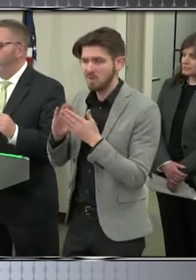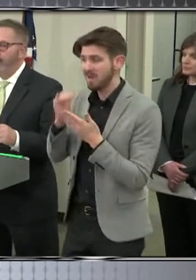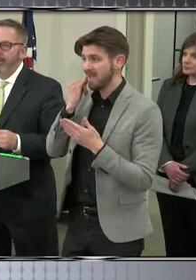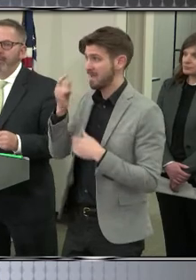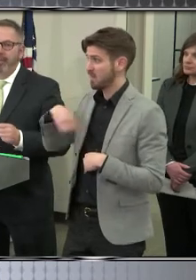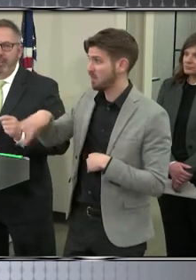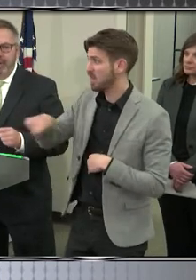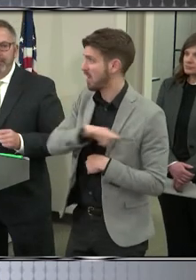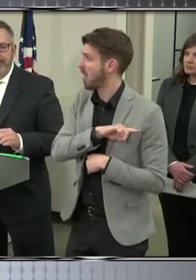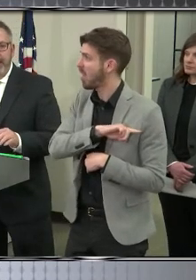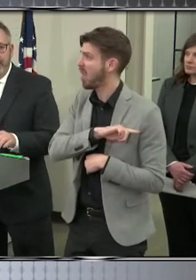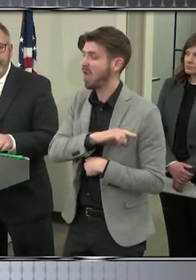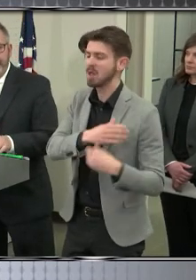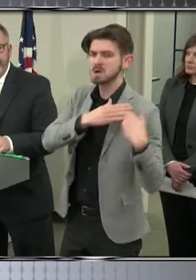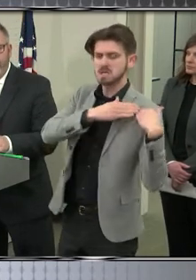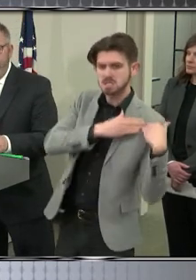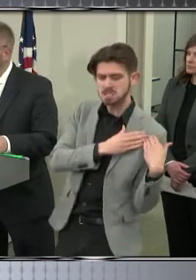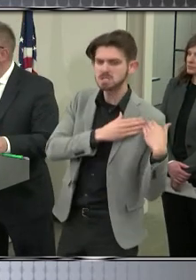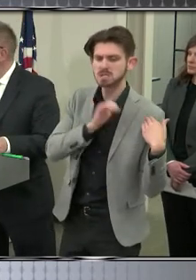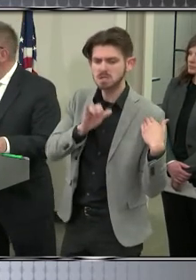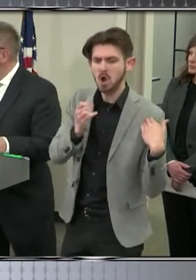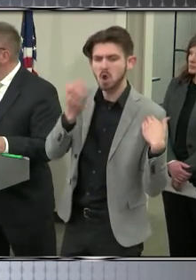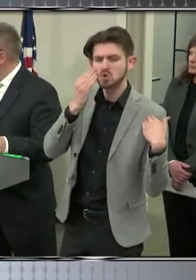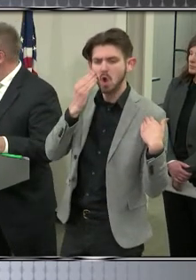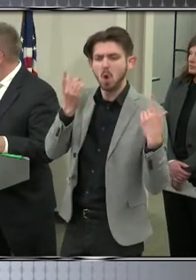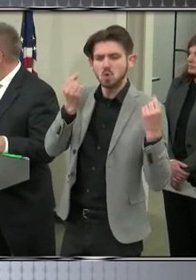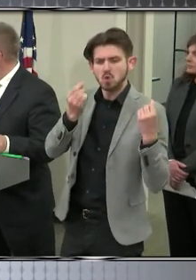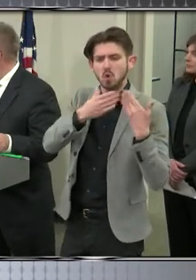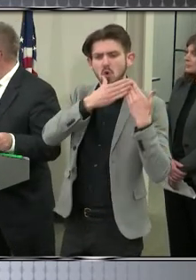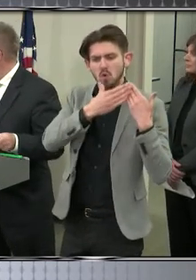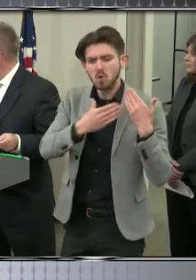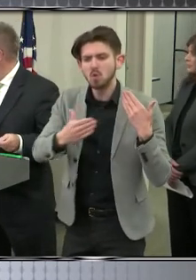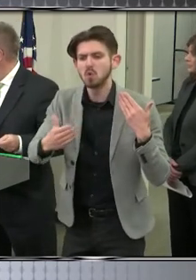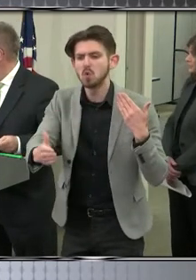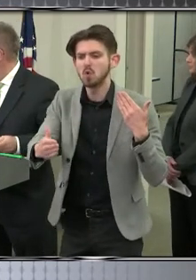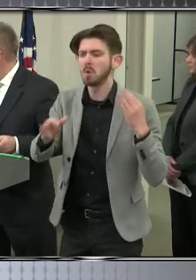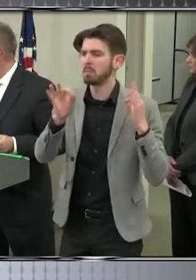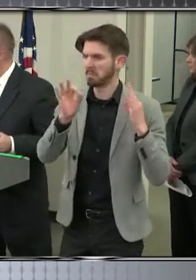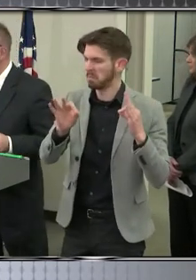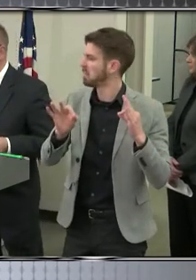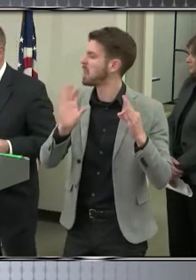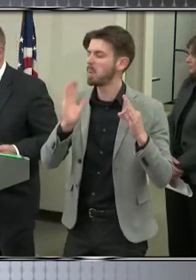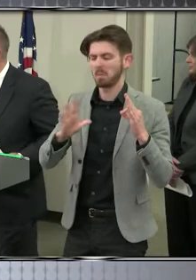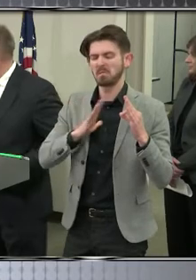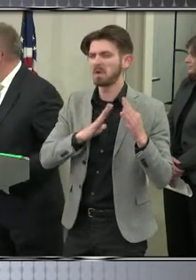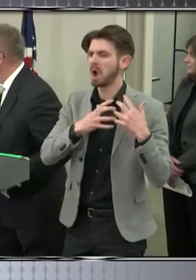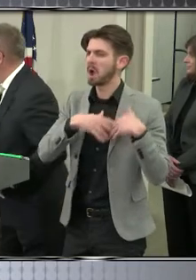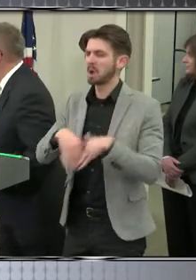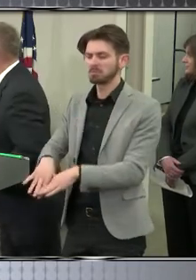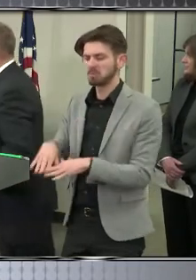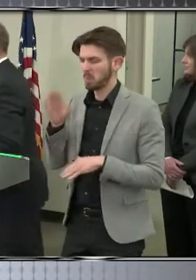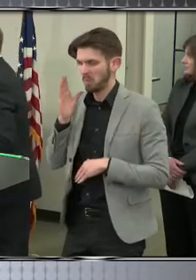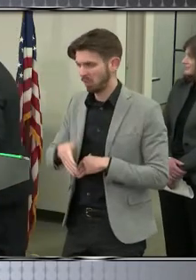part, we're going to be just fine moving forward. I'm going to turn it over to Jim Reed, our OEM director.